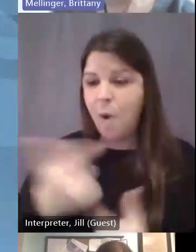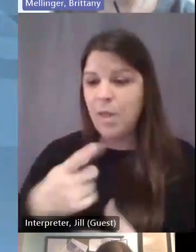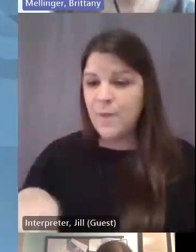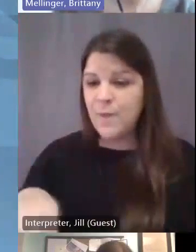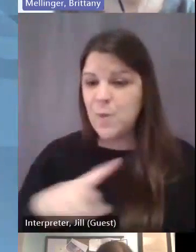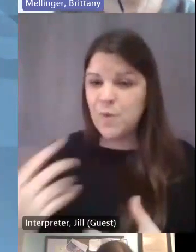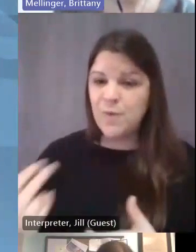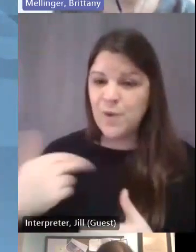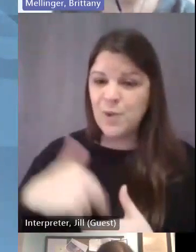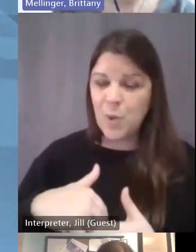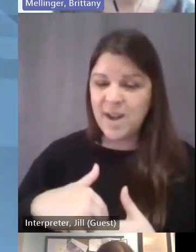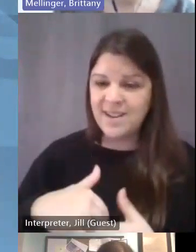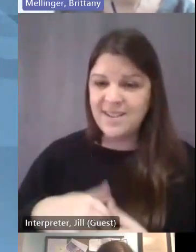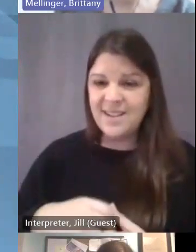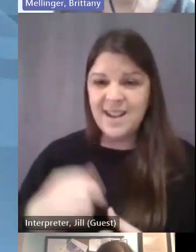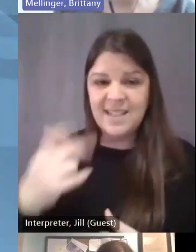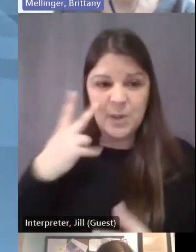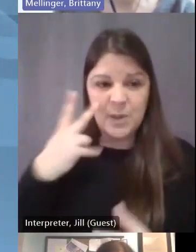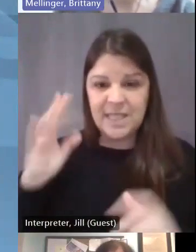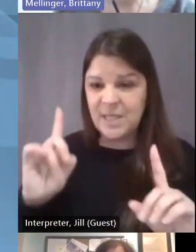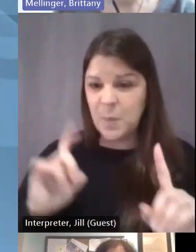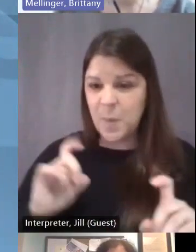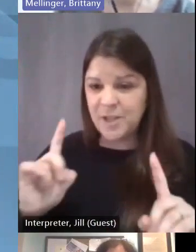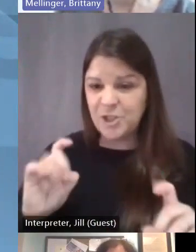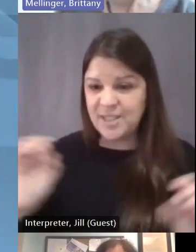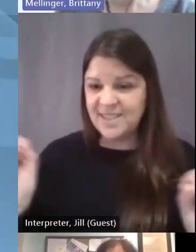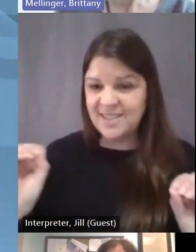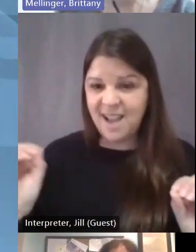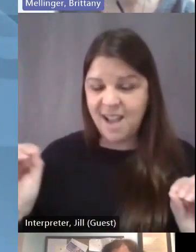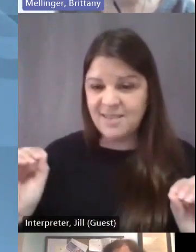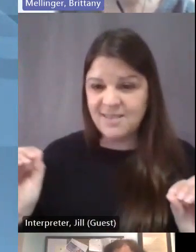for joining. Since I'm not seeing any questions, we're going to go